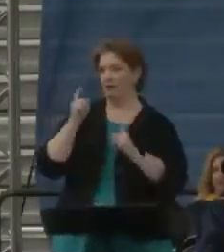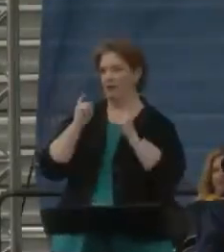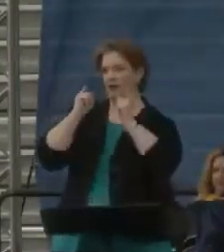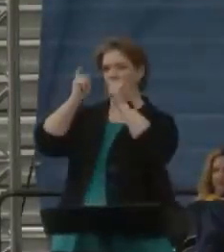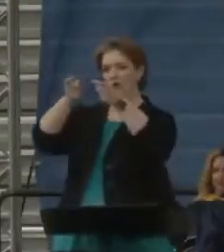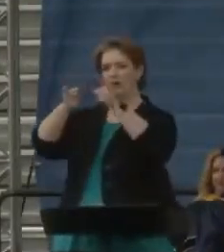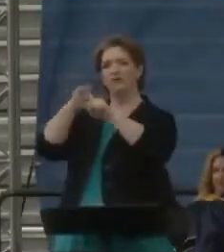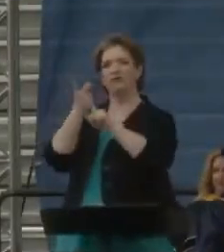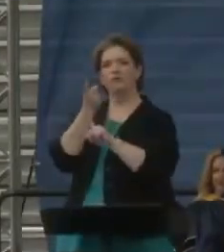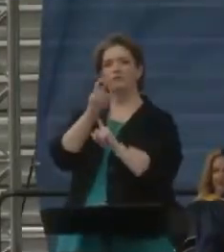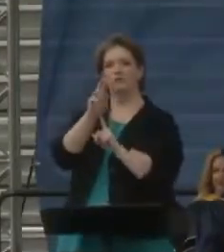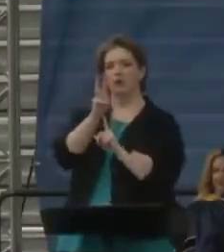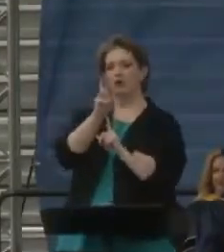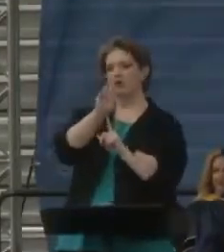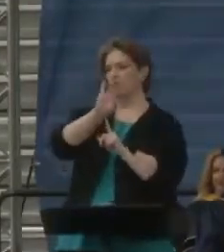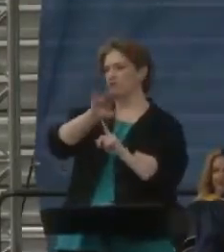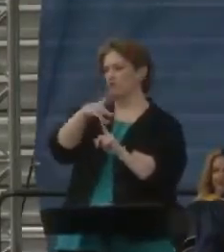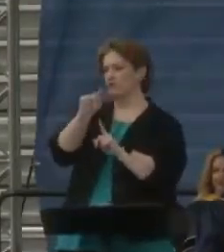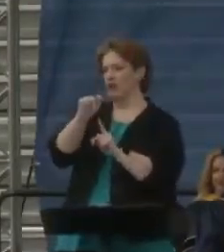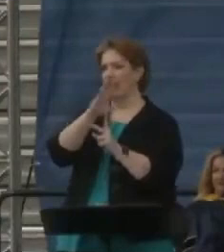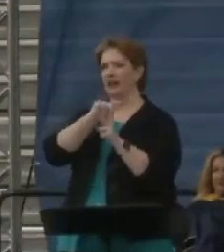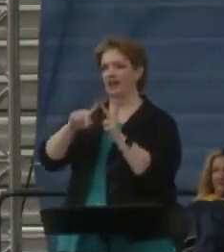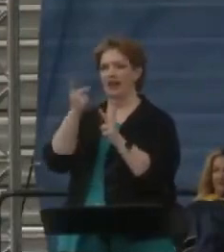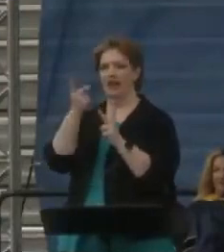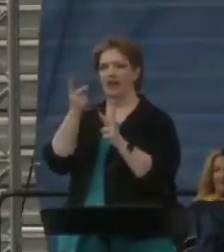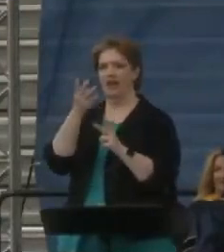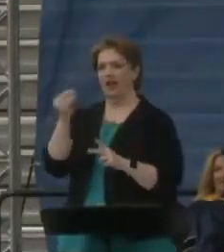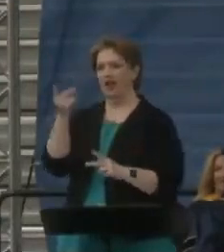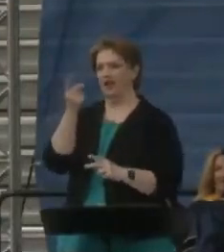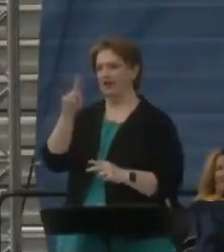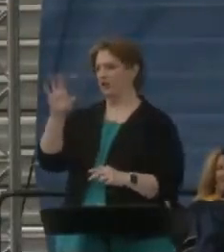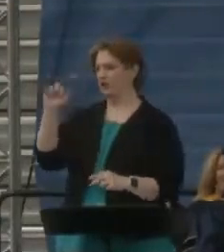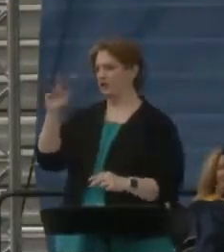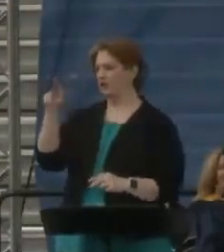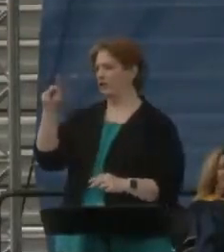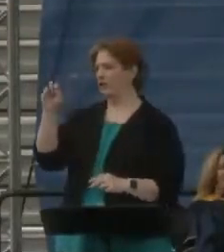Wright and Dr. Hannah Carter.